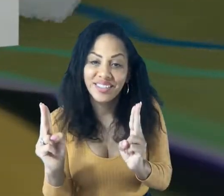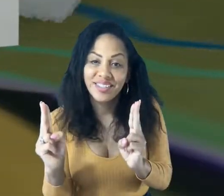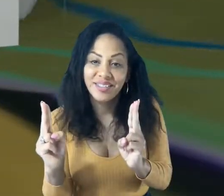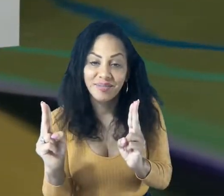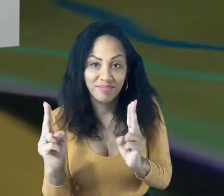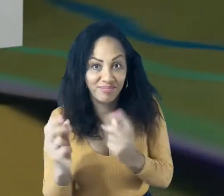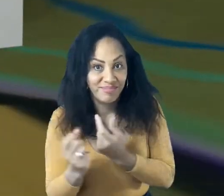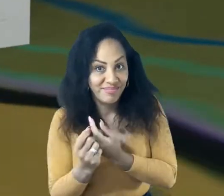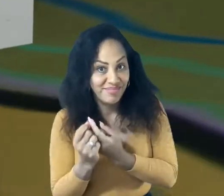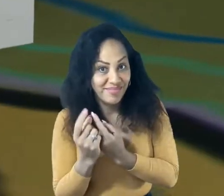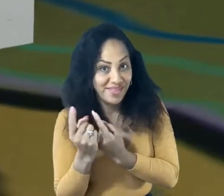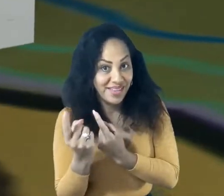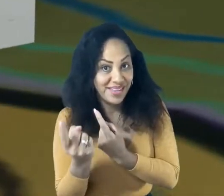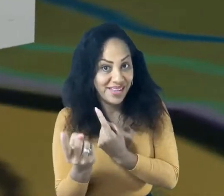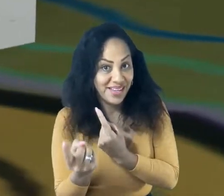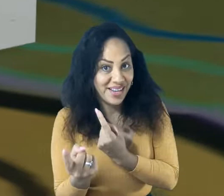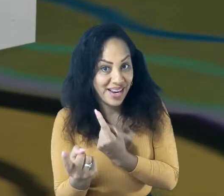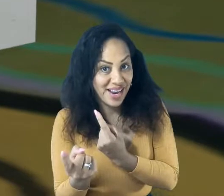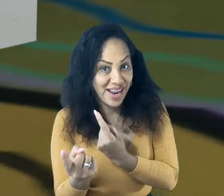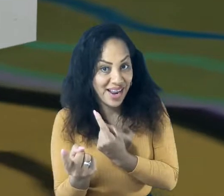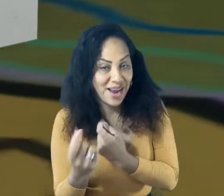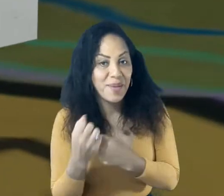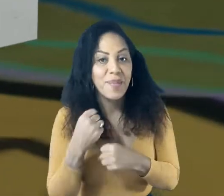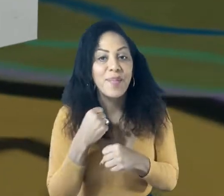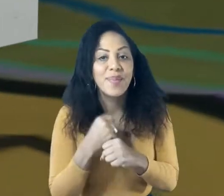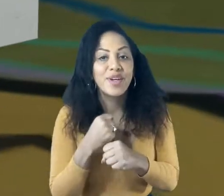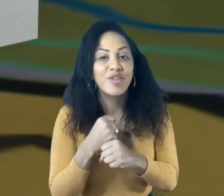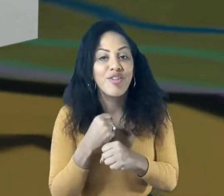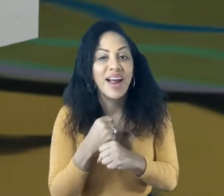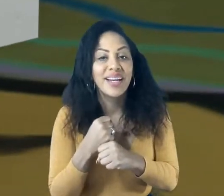down by Granny's cottage.